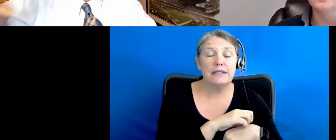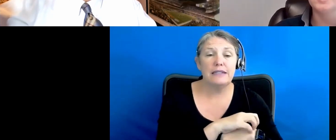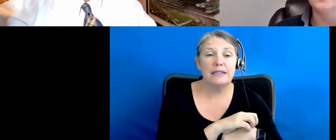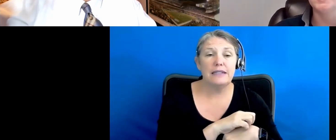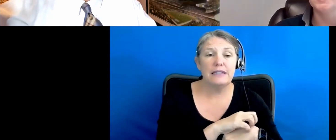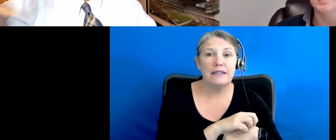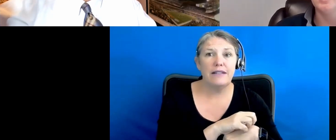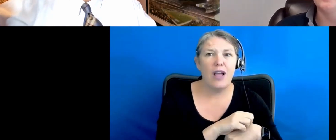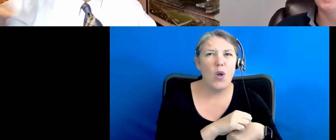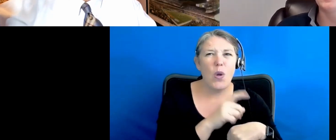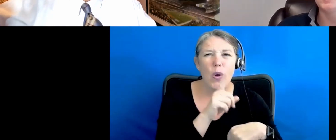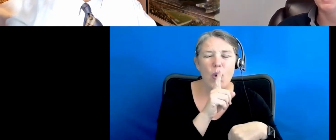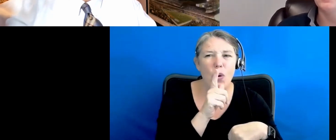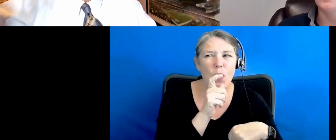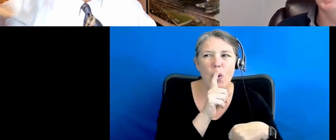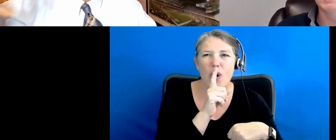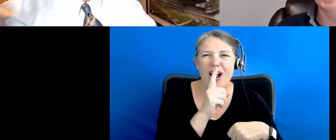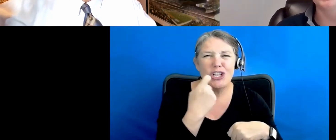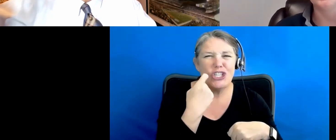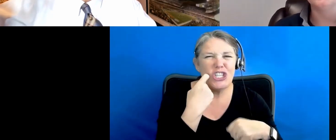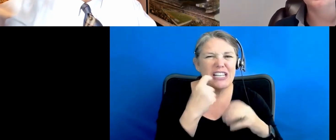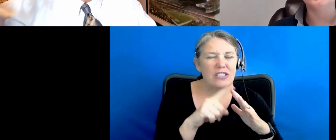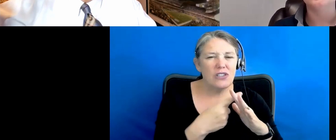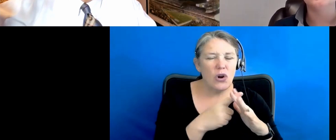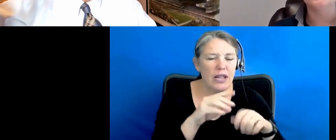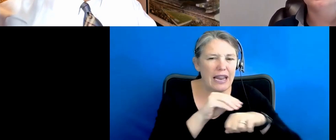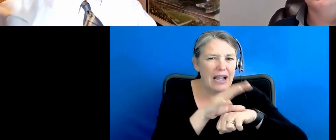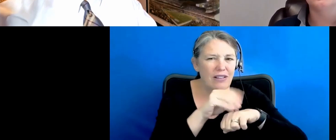just entering the field of counseling and rehabilitation?